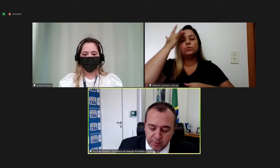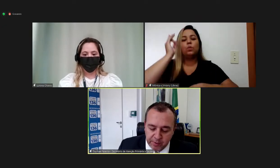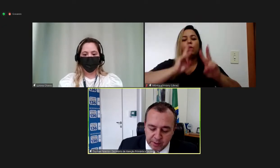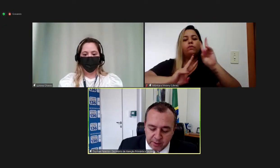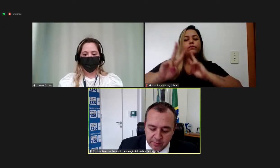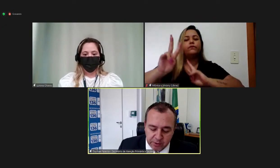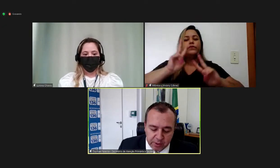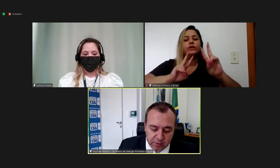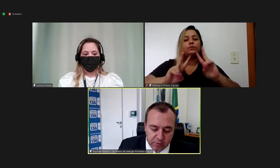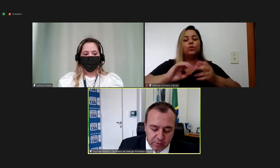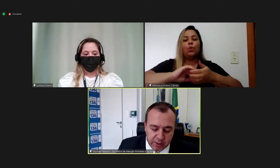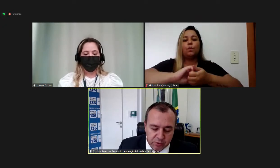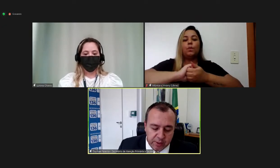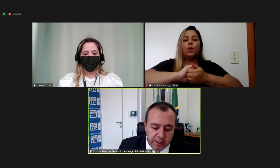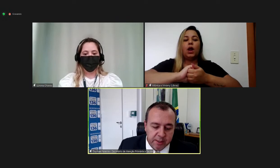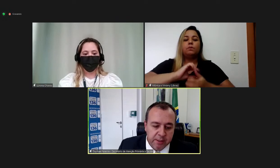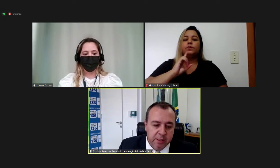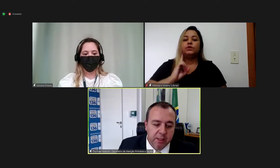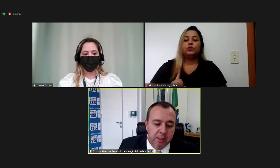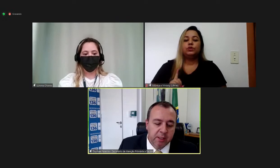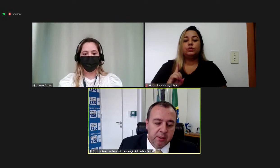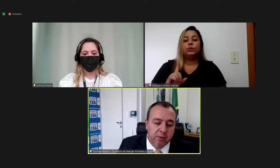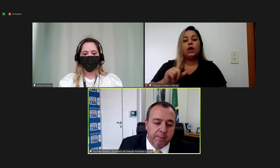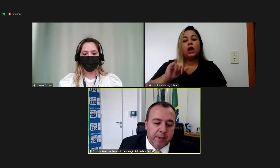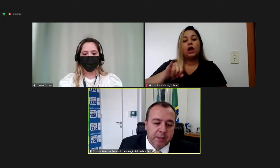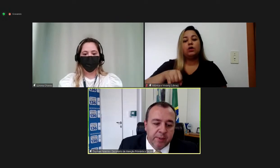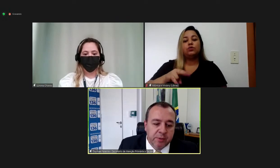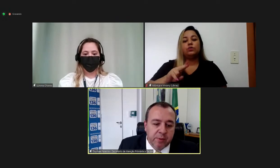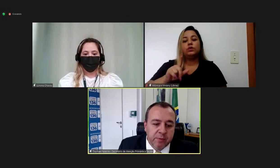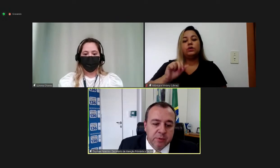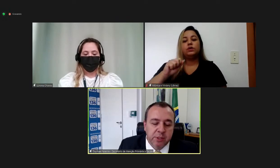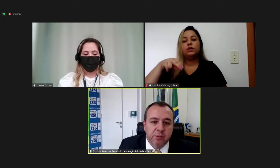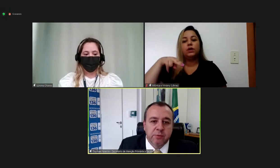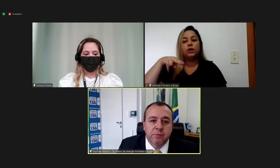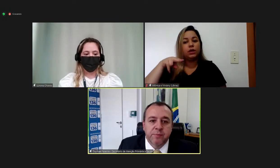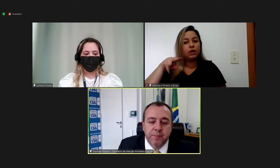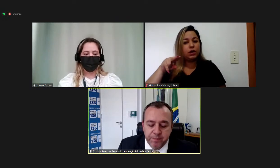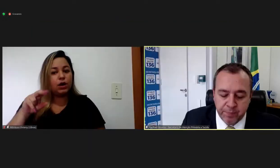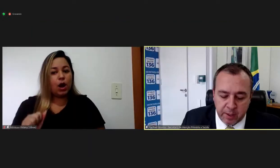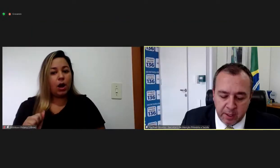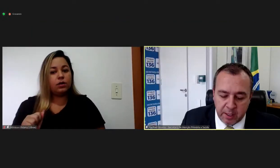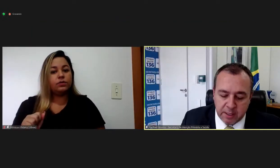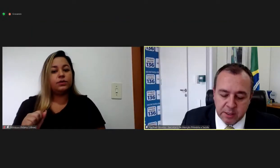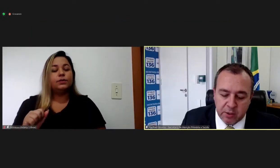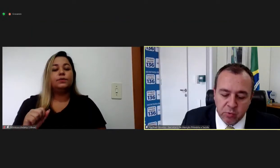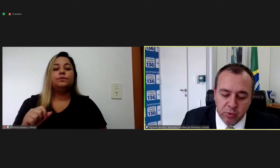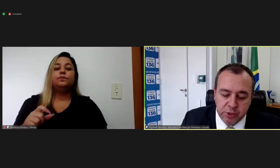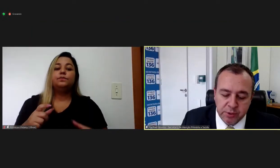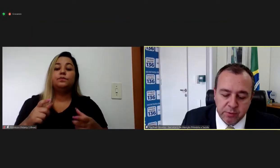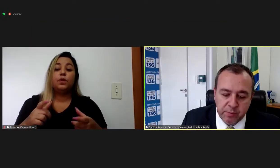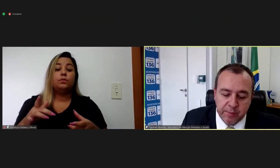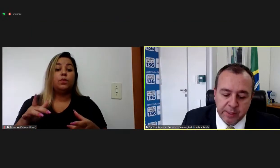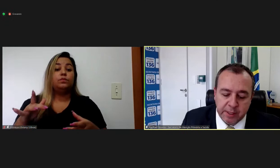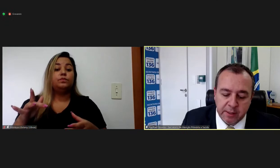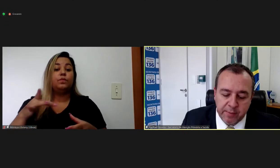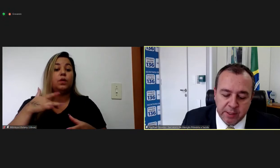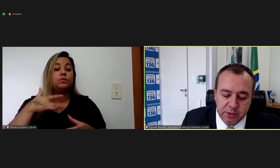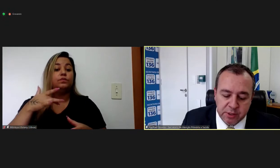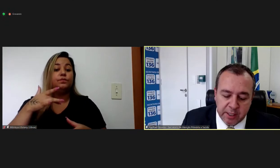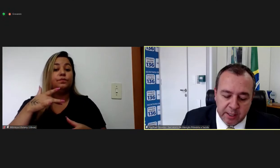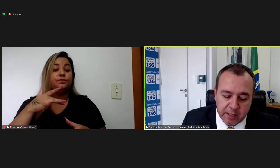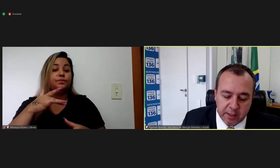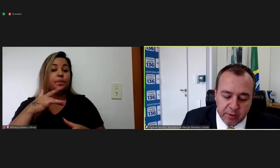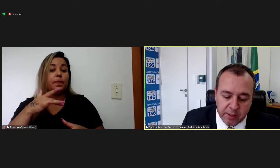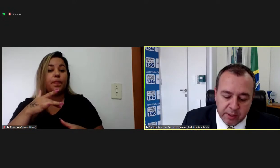talk about the people that I'm seeing here. I would like to salute my director, Juliana, from the Department for the Promotion of